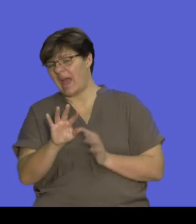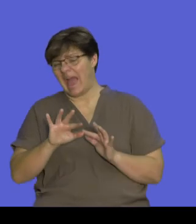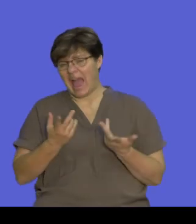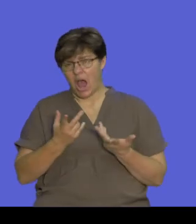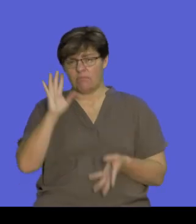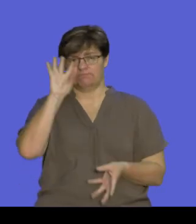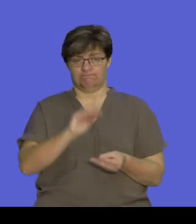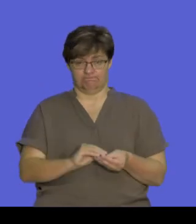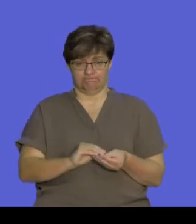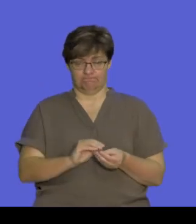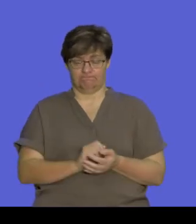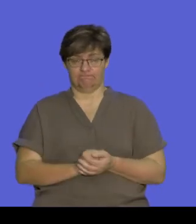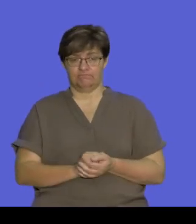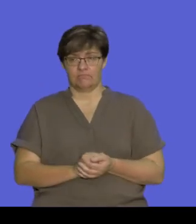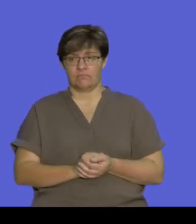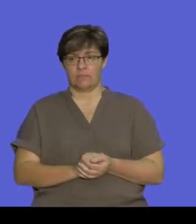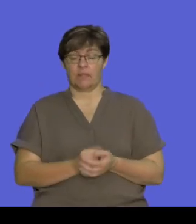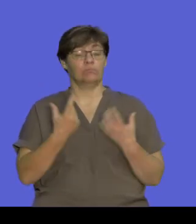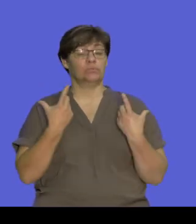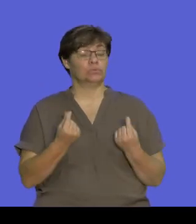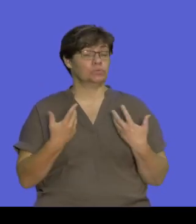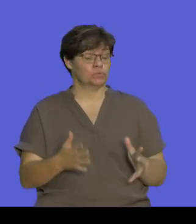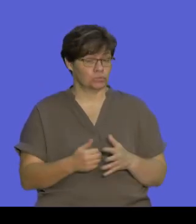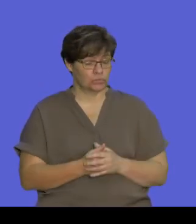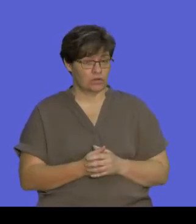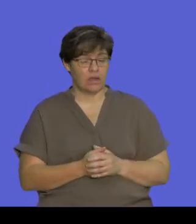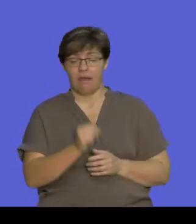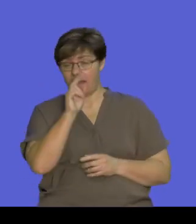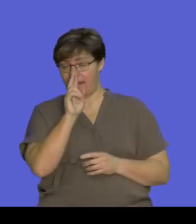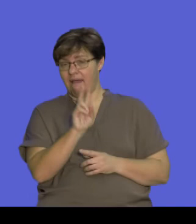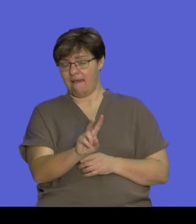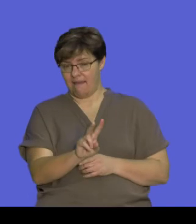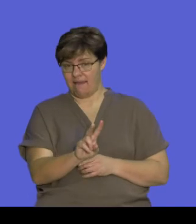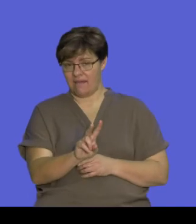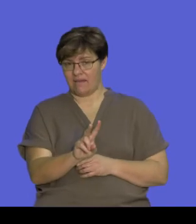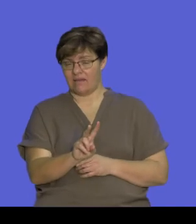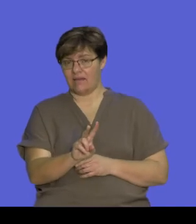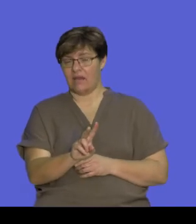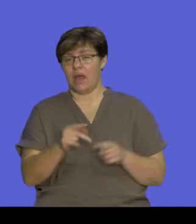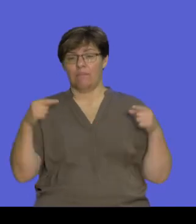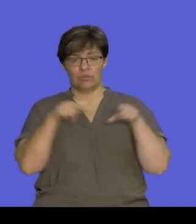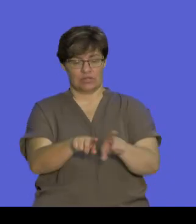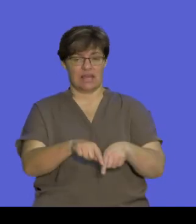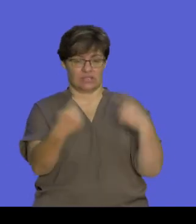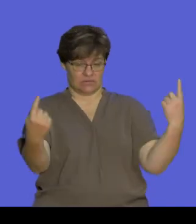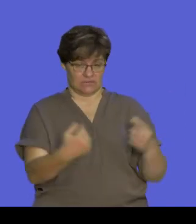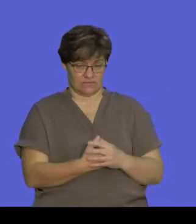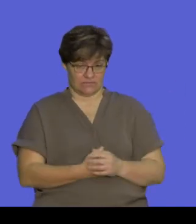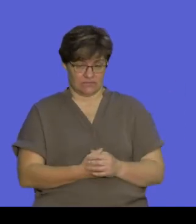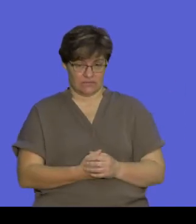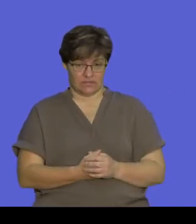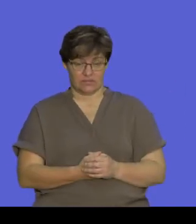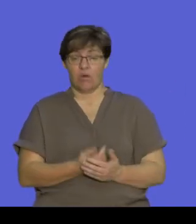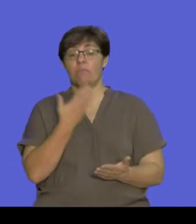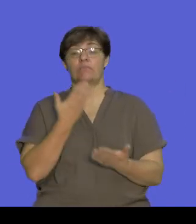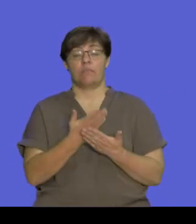together. And if we do that, we recognize they are mutually exclusive. So this is the probability